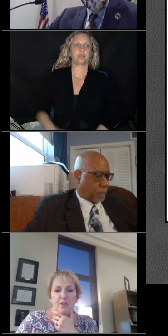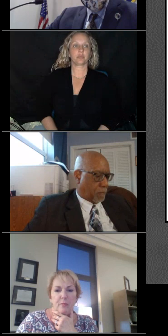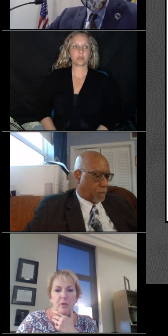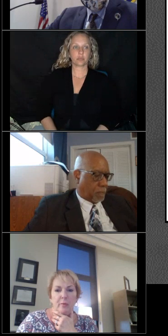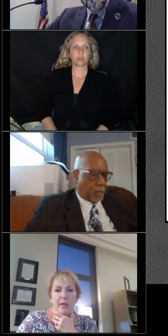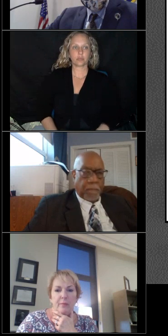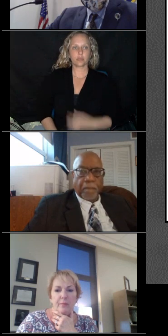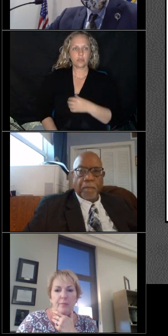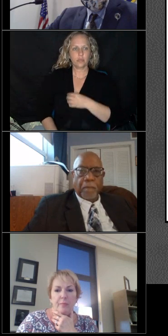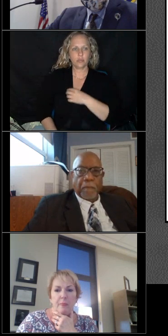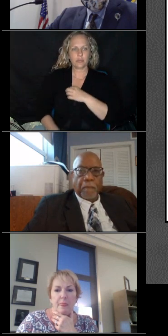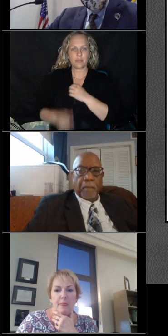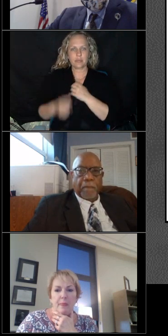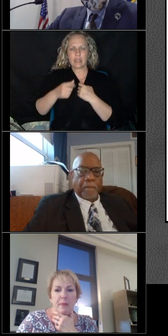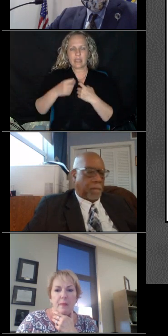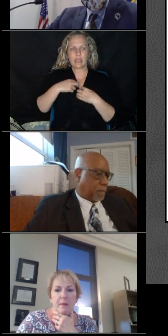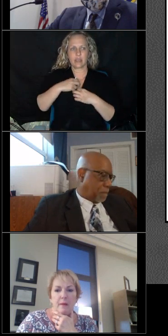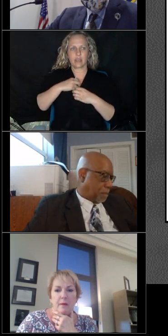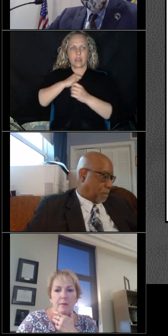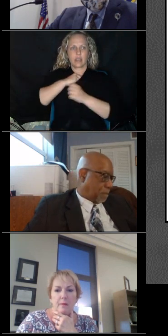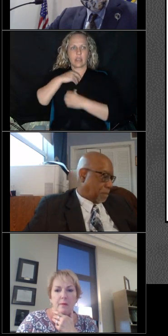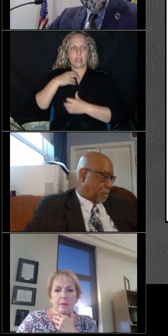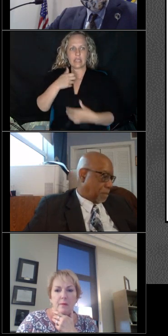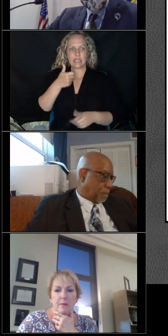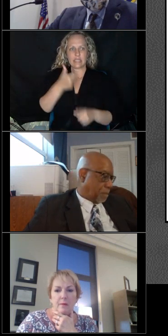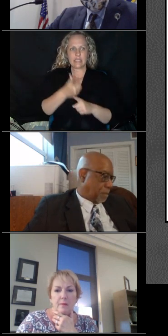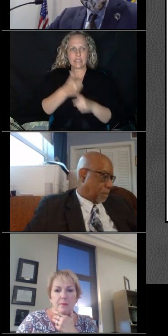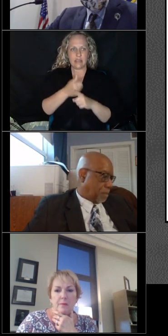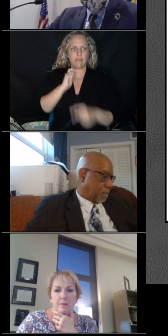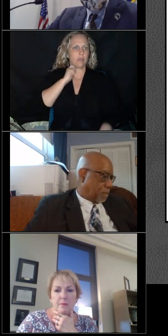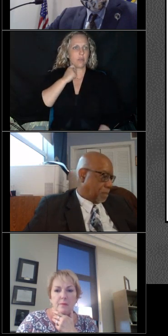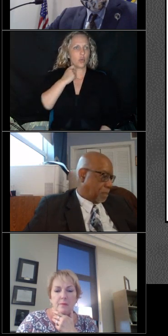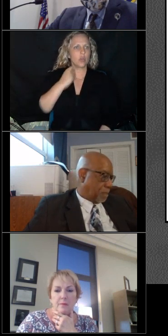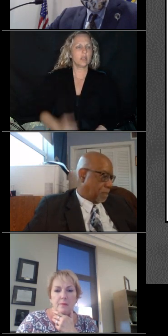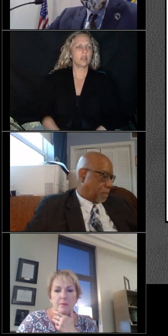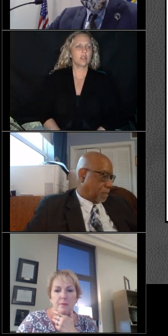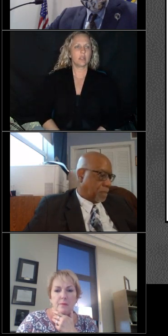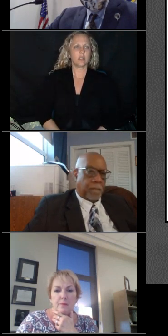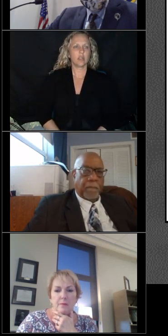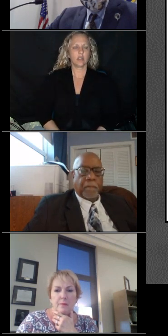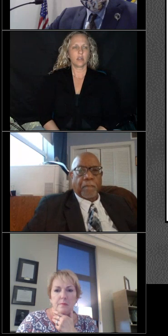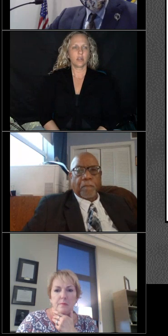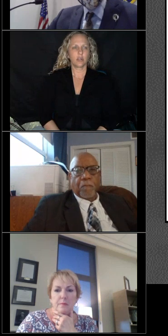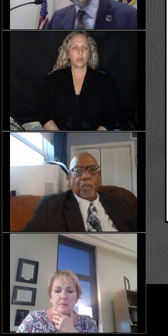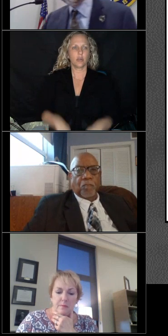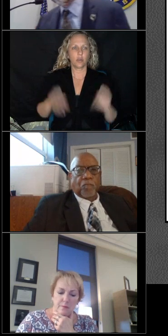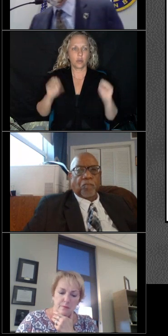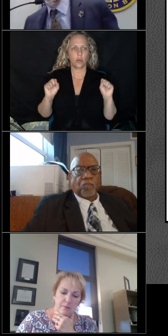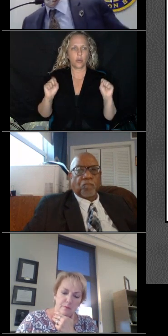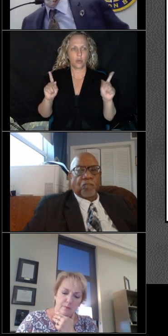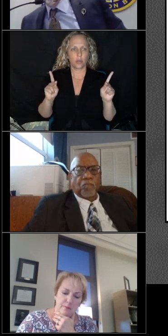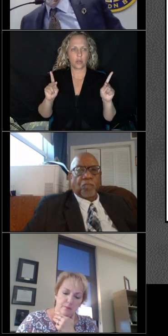He has, he's self-muted, Mayor. Okay. No. All right.